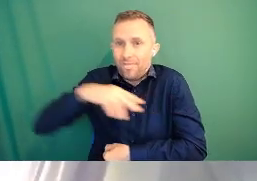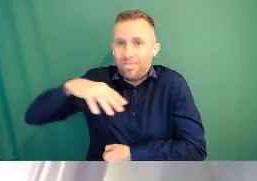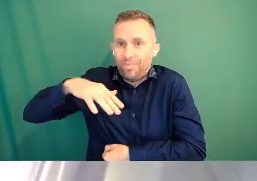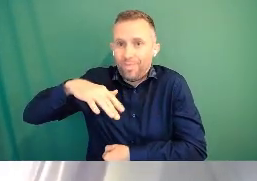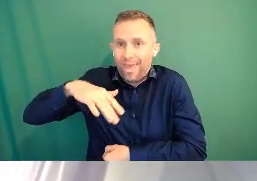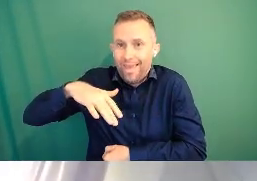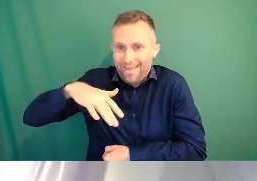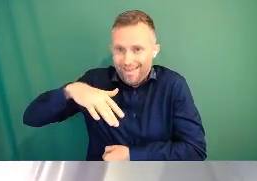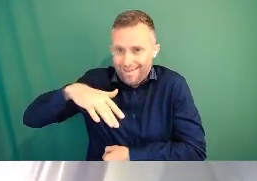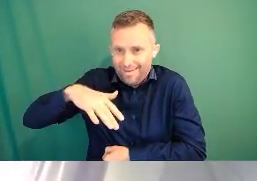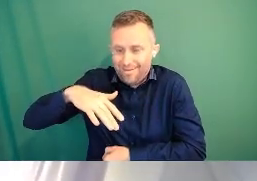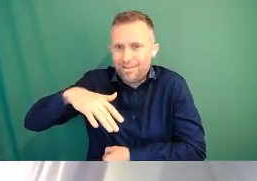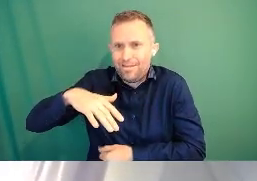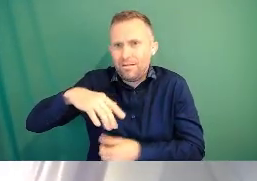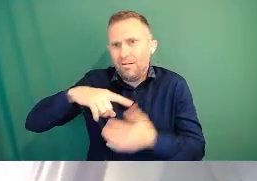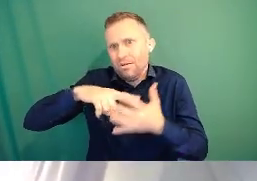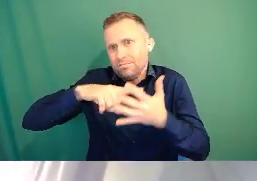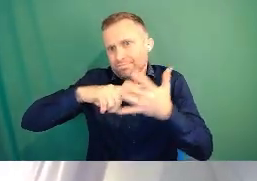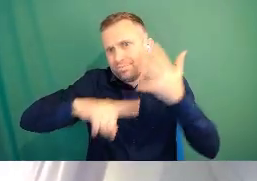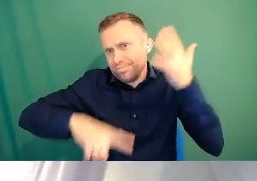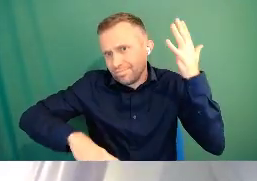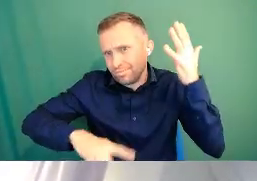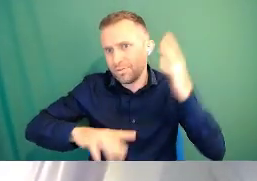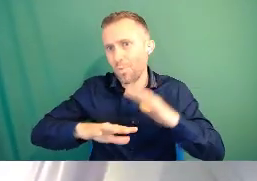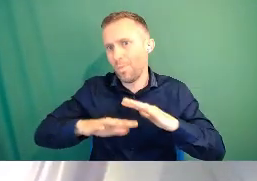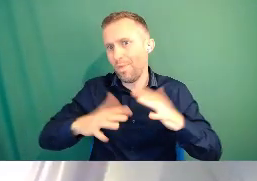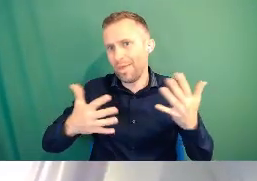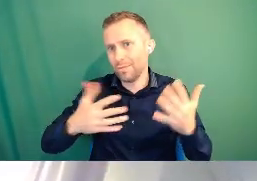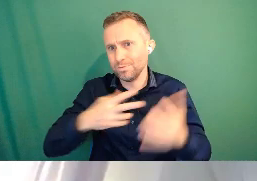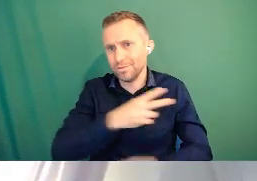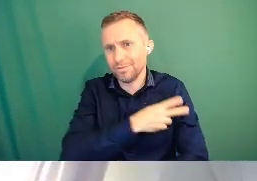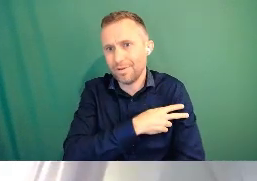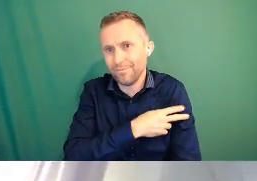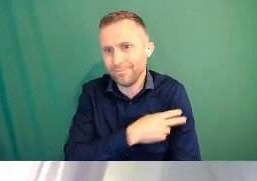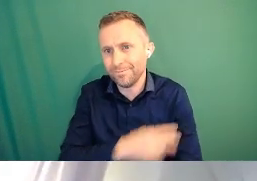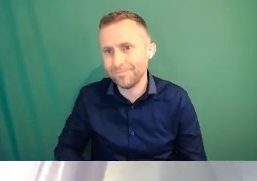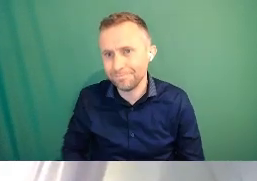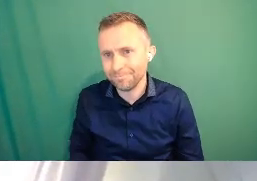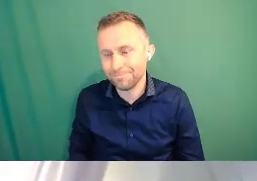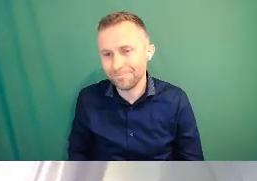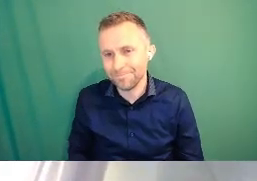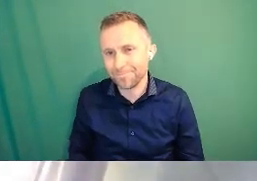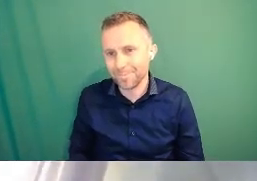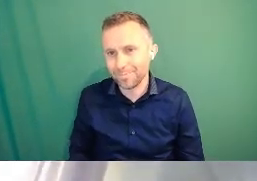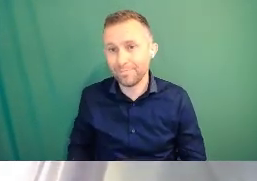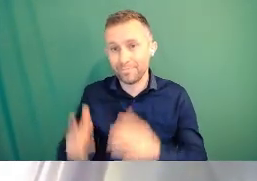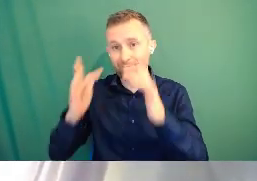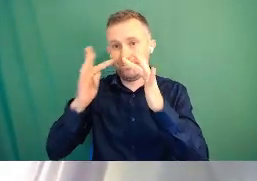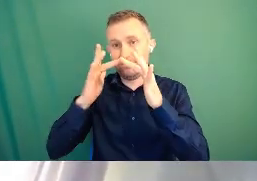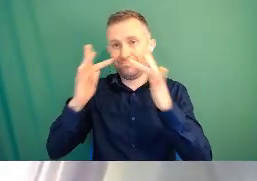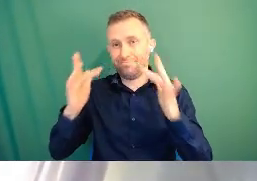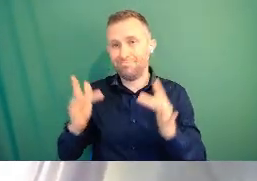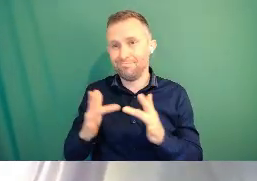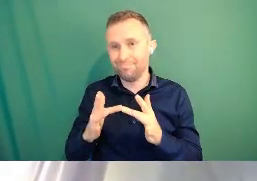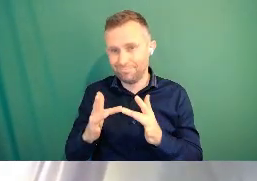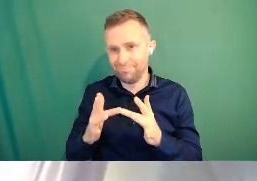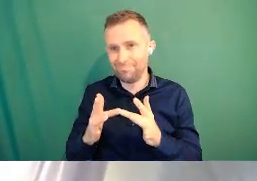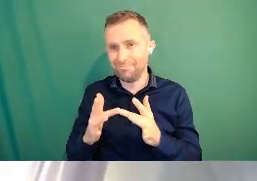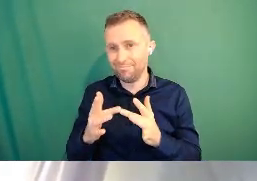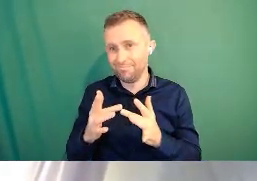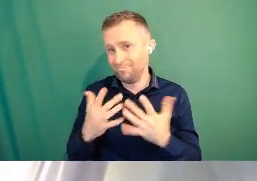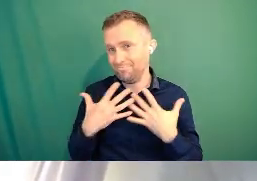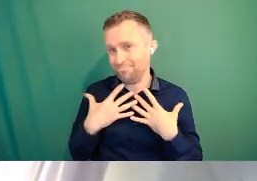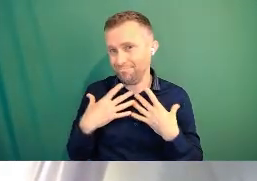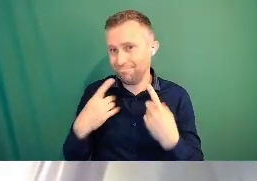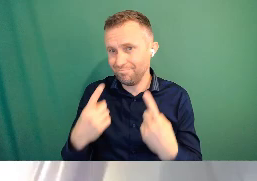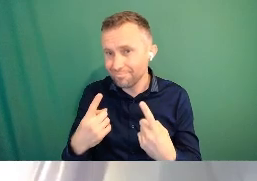visit, and countless other sites that are open for you to visit. On the